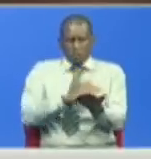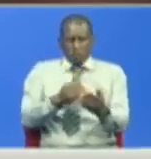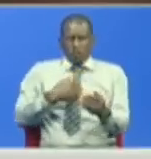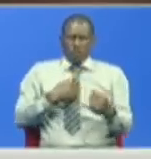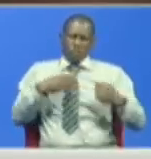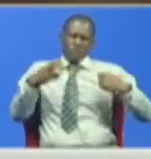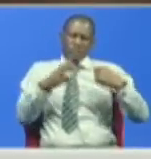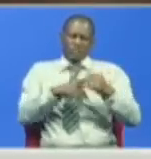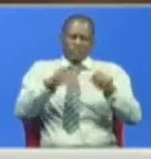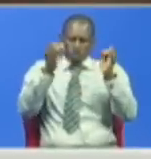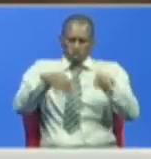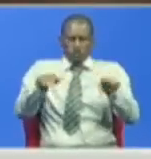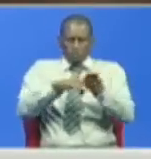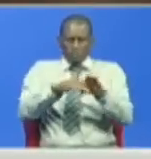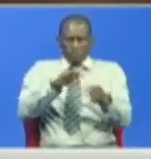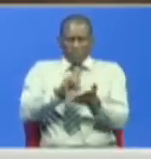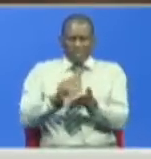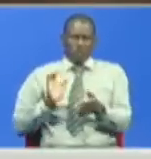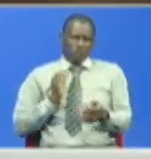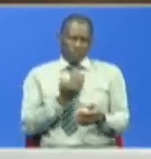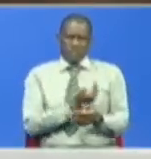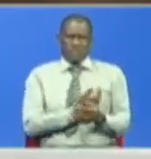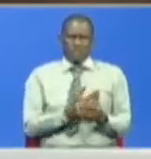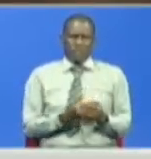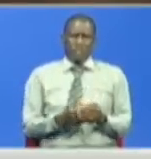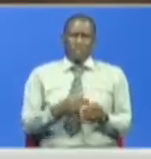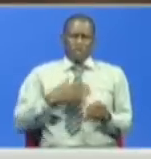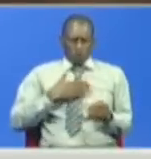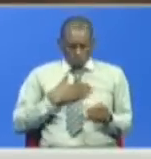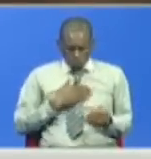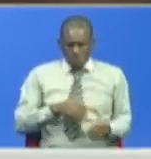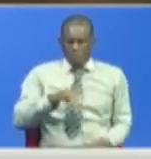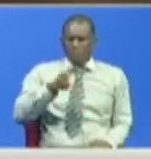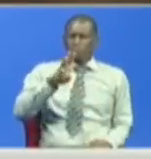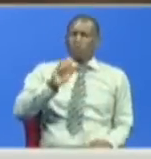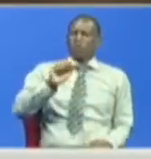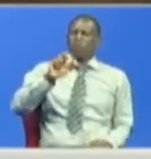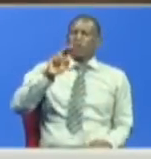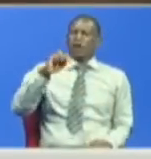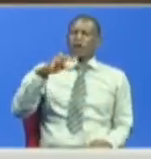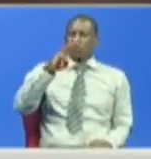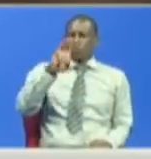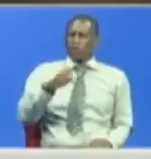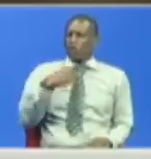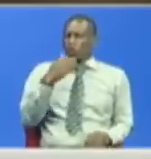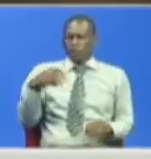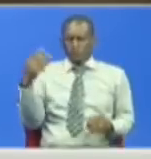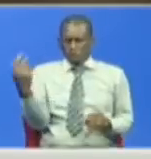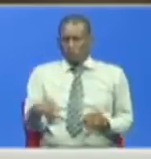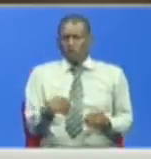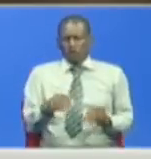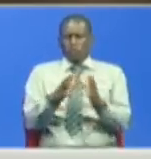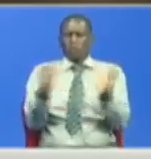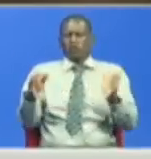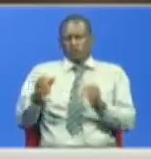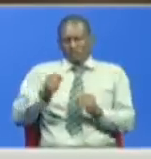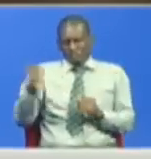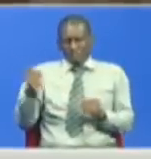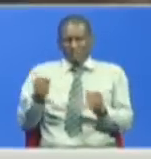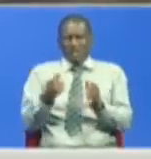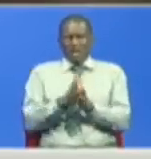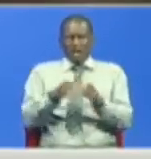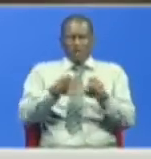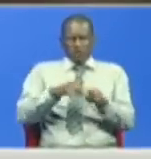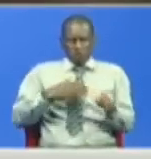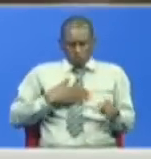new members in that committee. The Honorable Emmanuel Wangwe, who is the whip on majority side, and also the